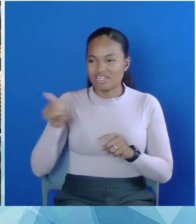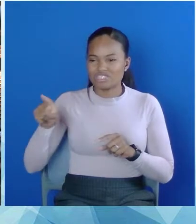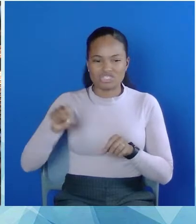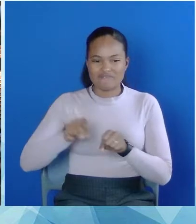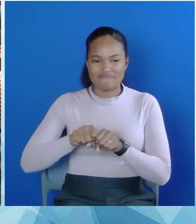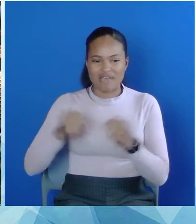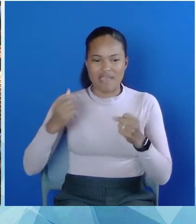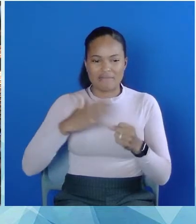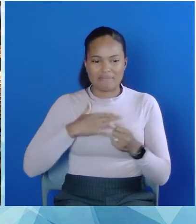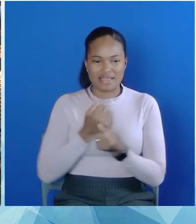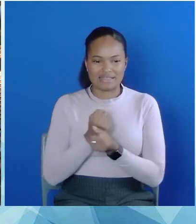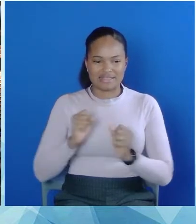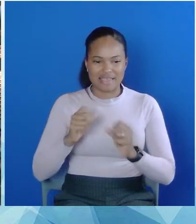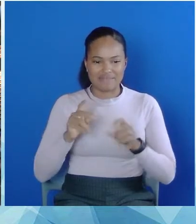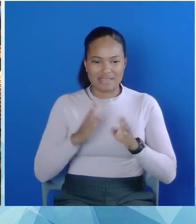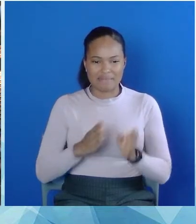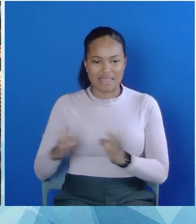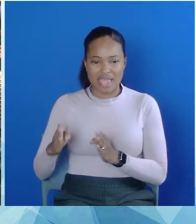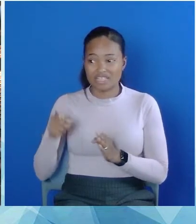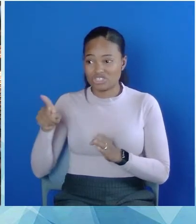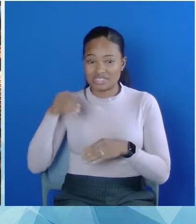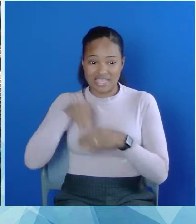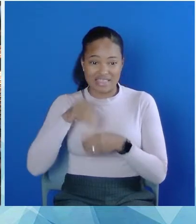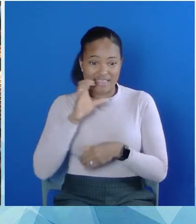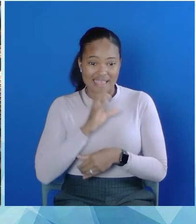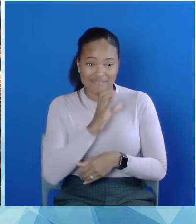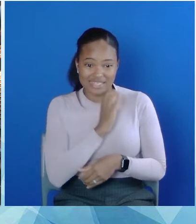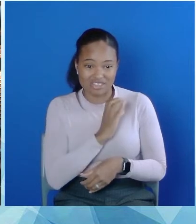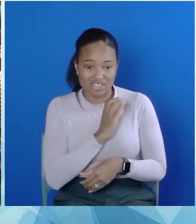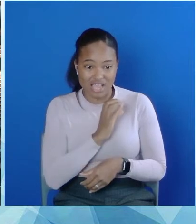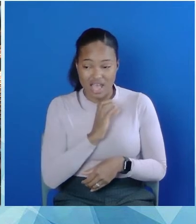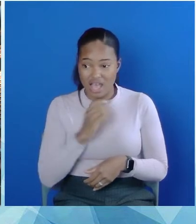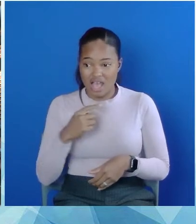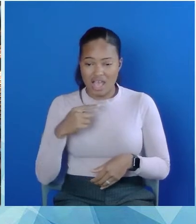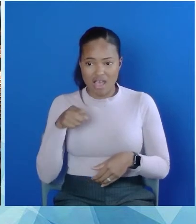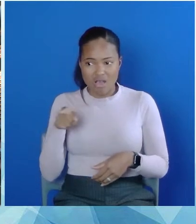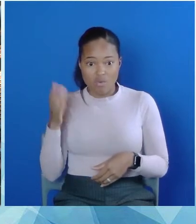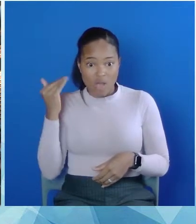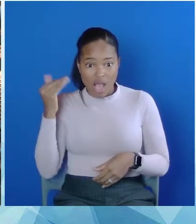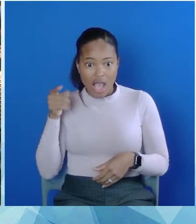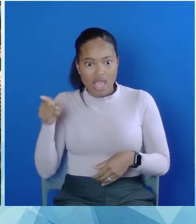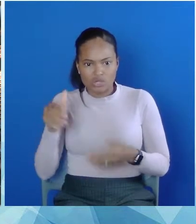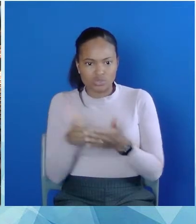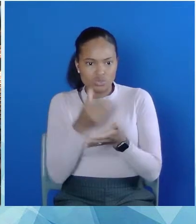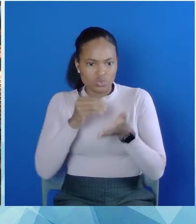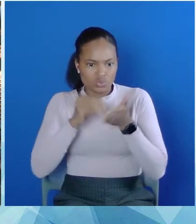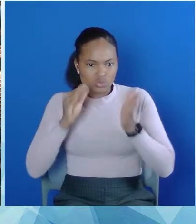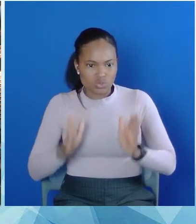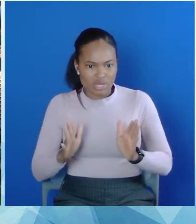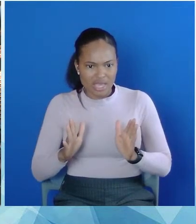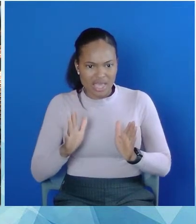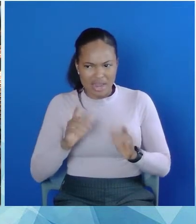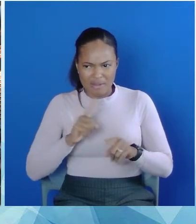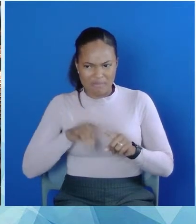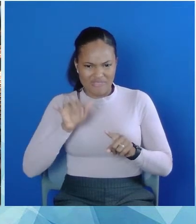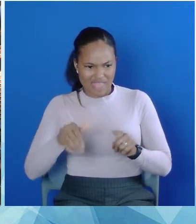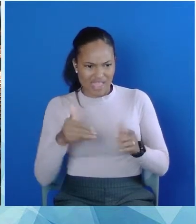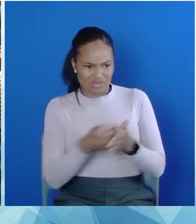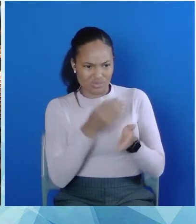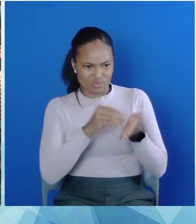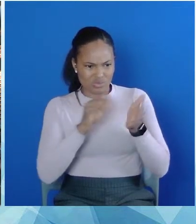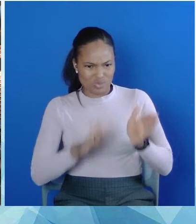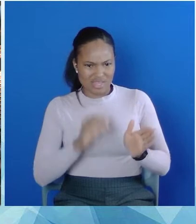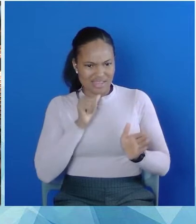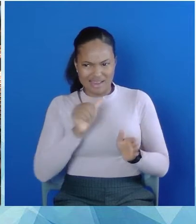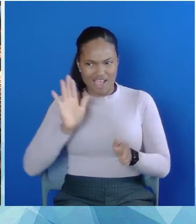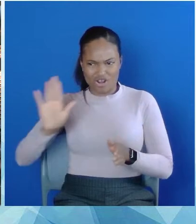cafeteria because there's a new student in the cafeteria. But that new student isn't even in her class.